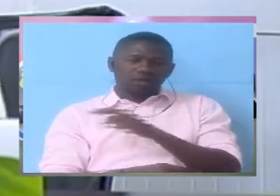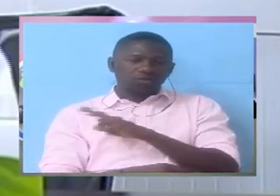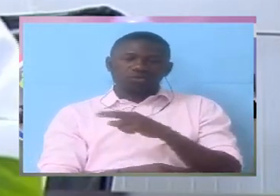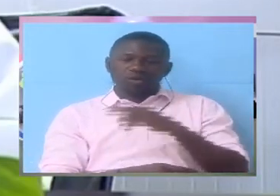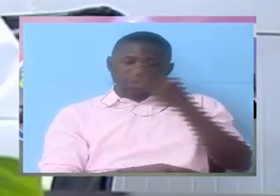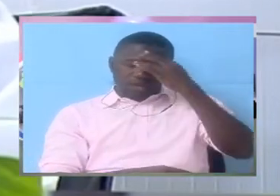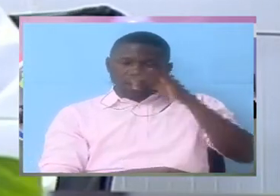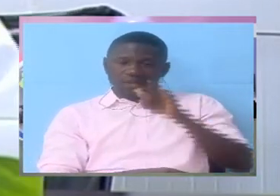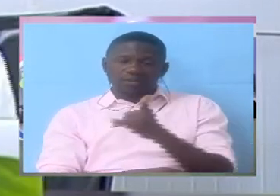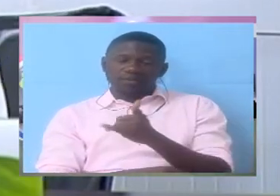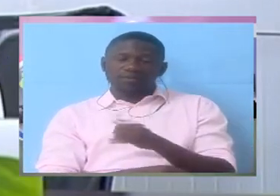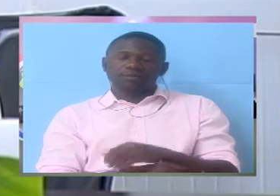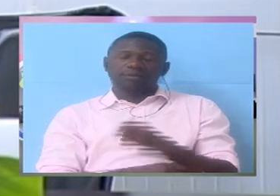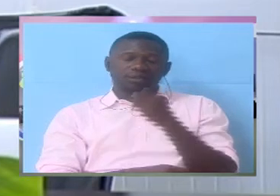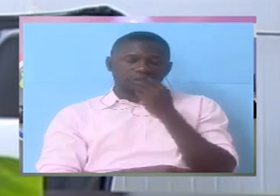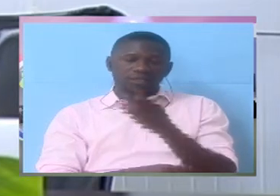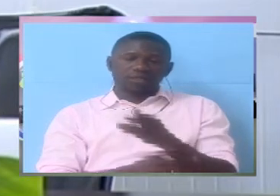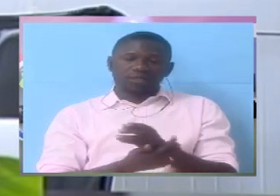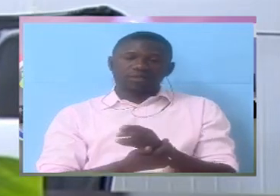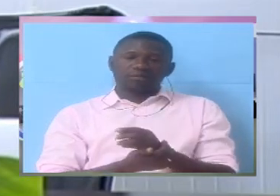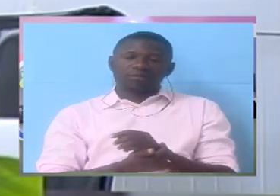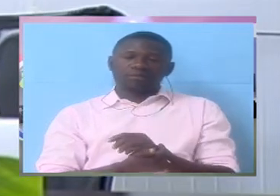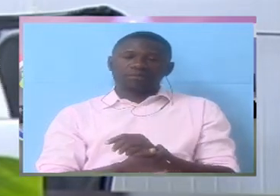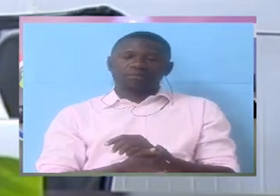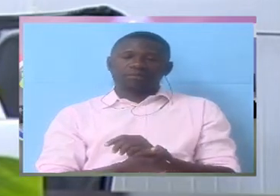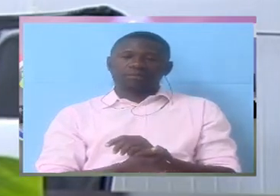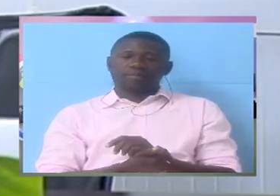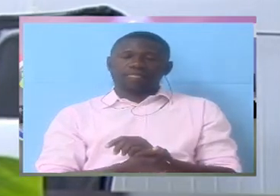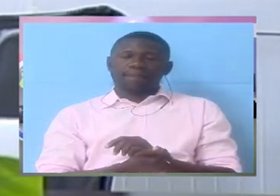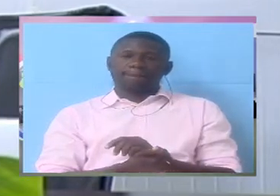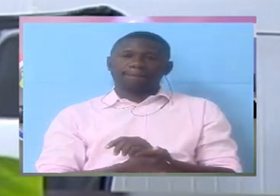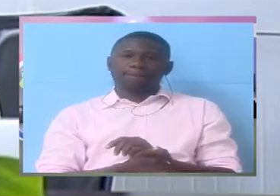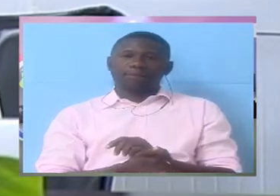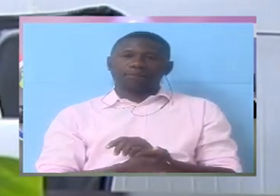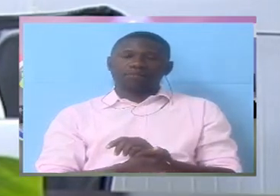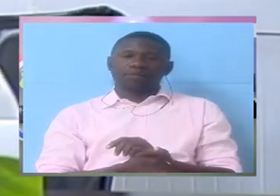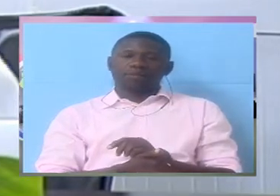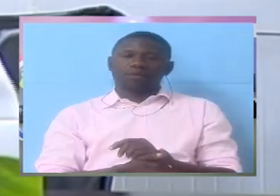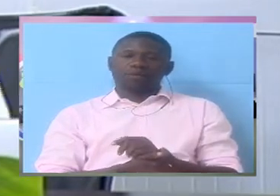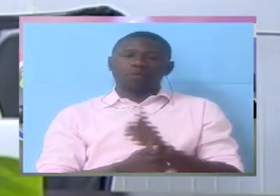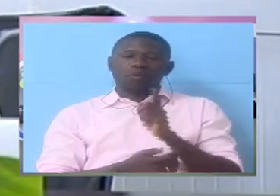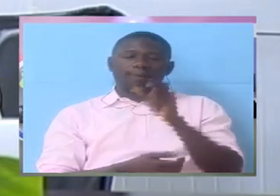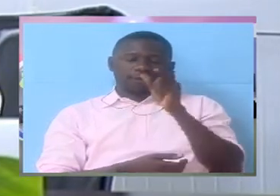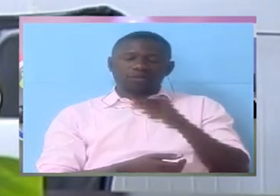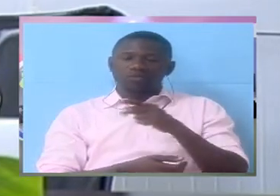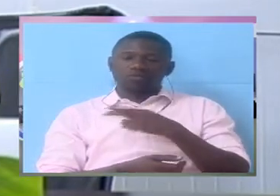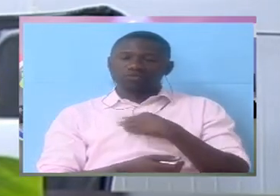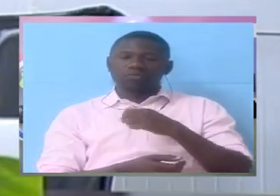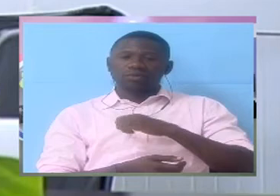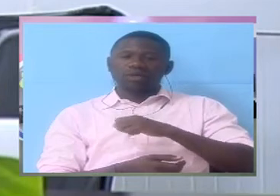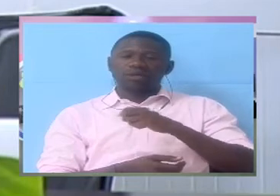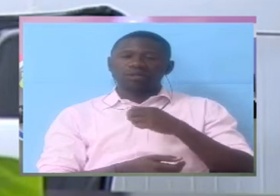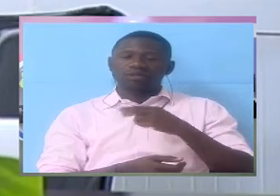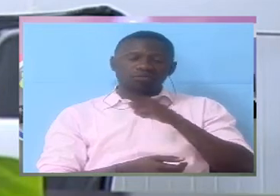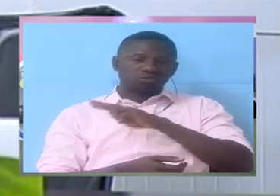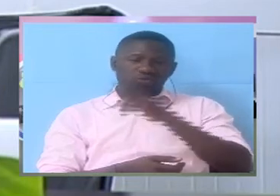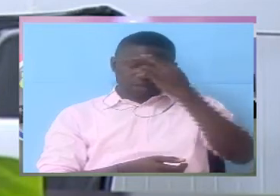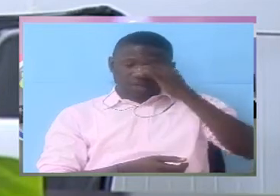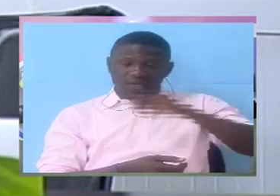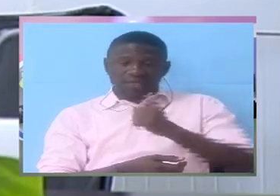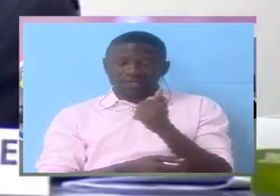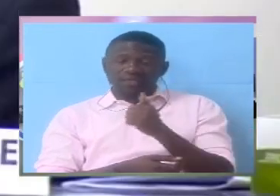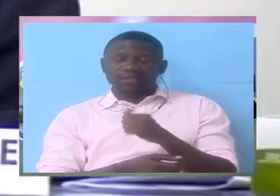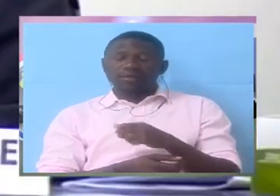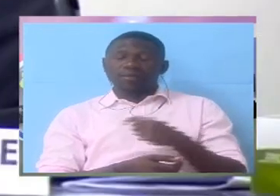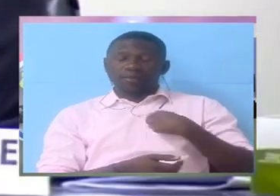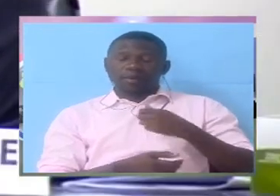My boss just kicked the leg, and then he fell on the ground. Who was your boss?